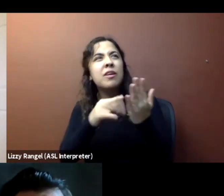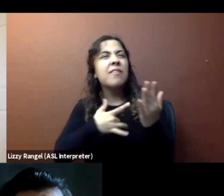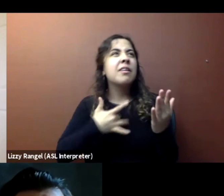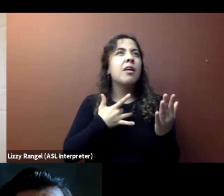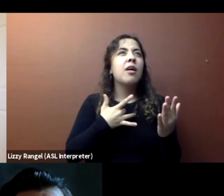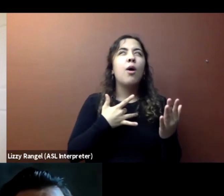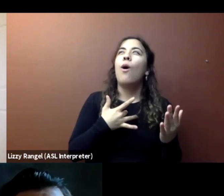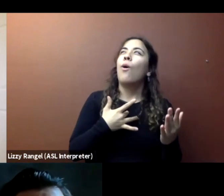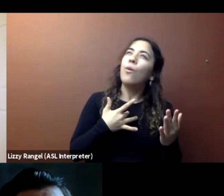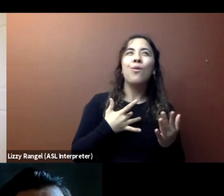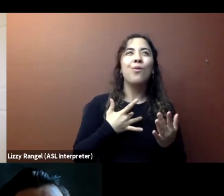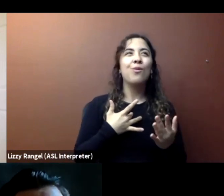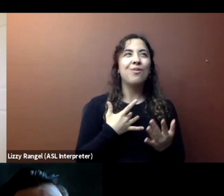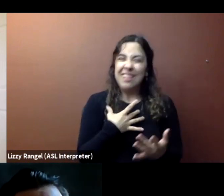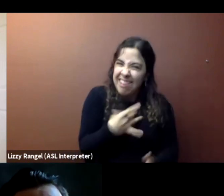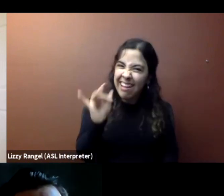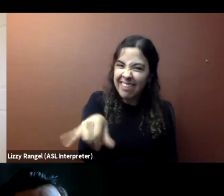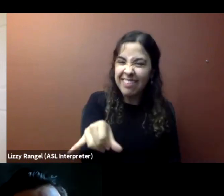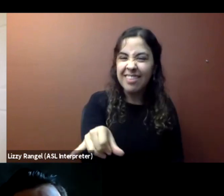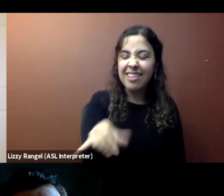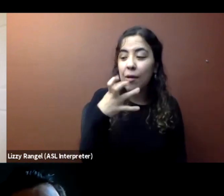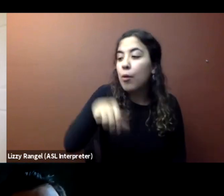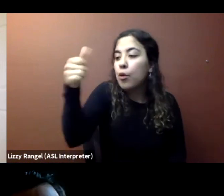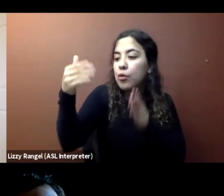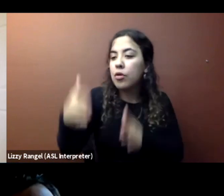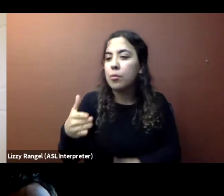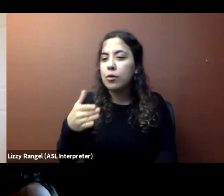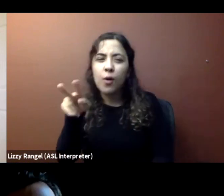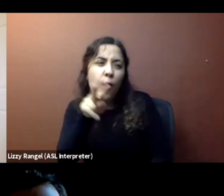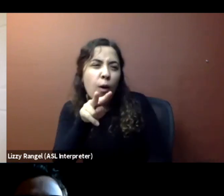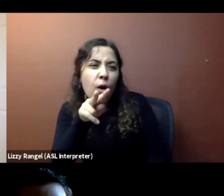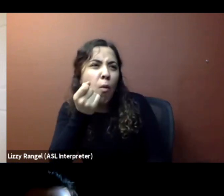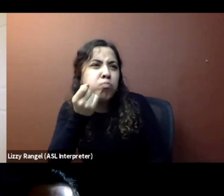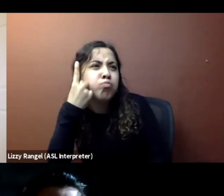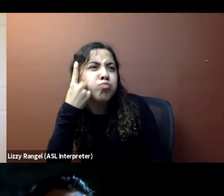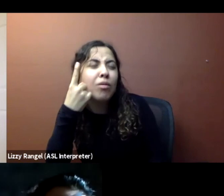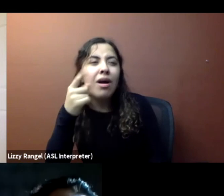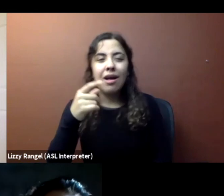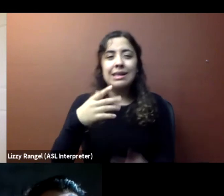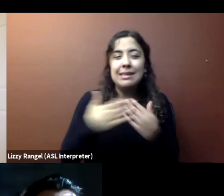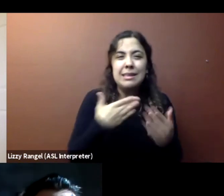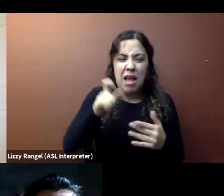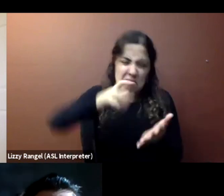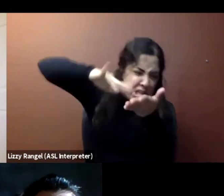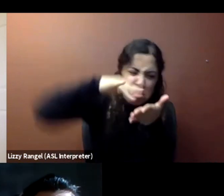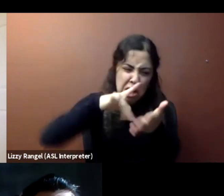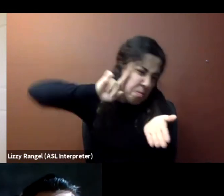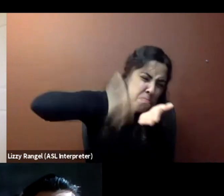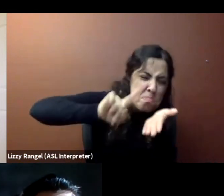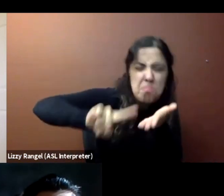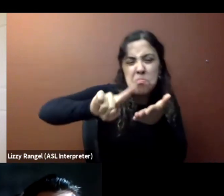an everyday person, not necessarily someone who's like majored in poetry. Yeah. I want it to feel